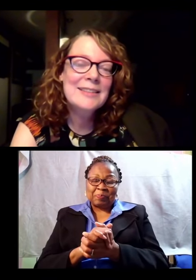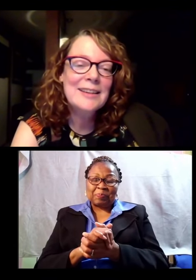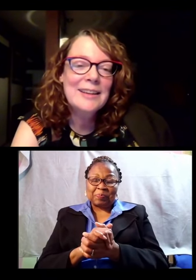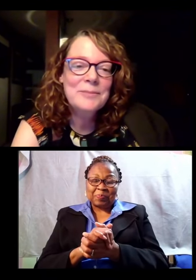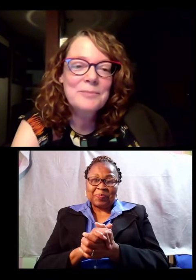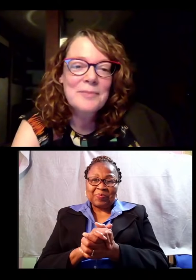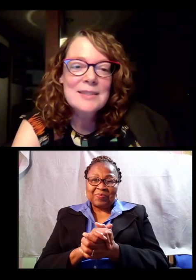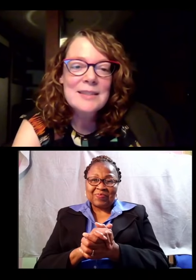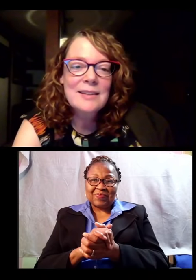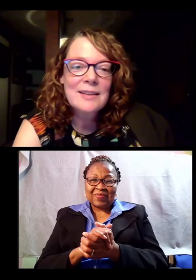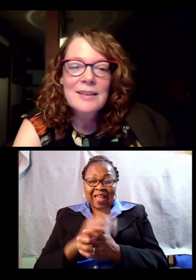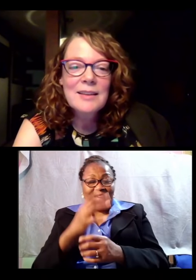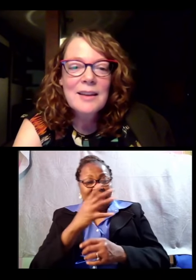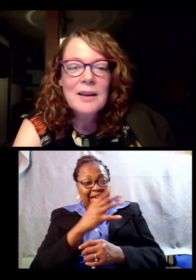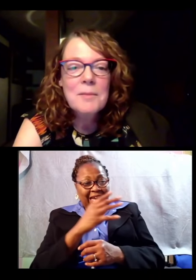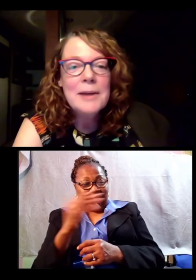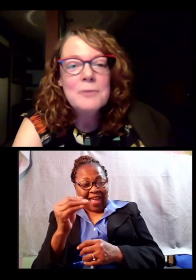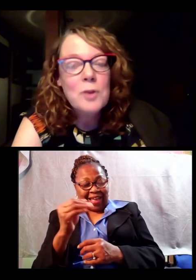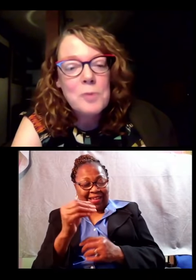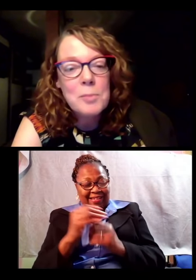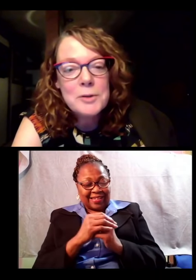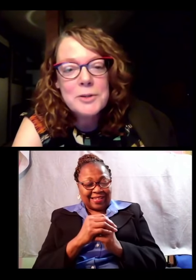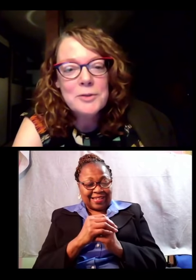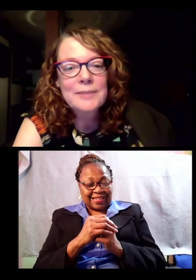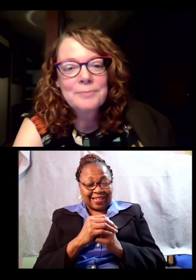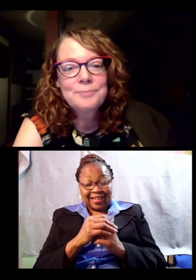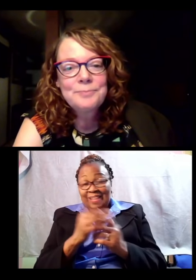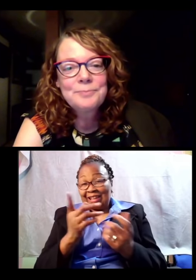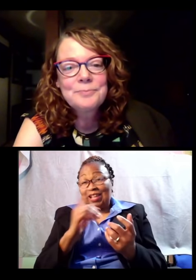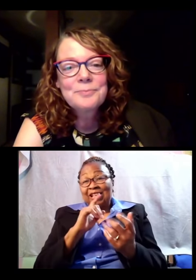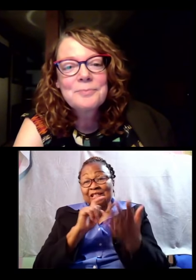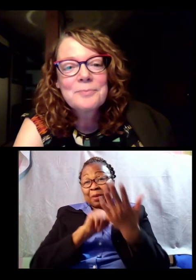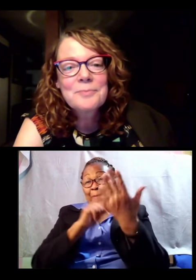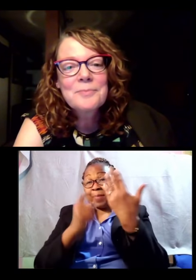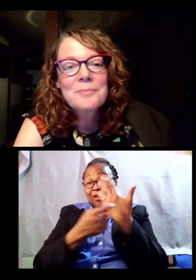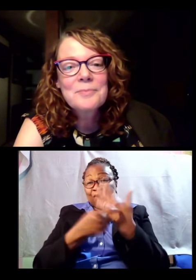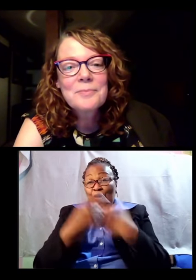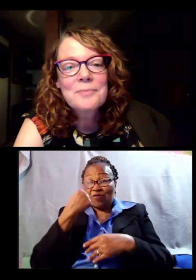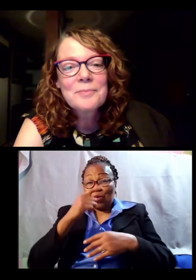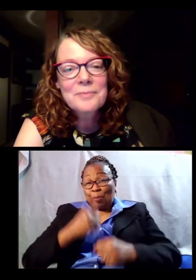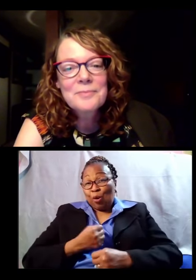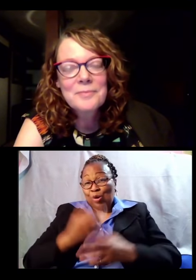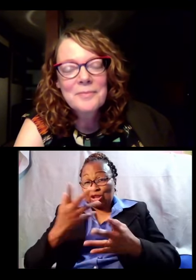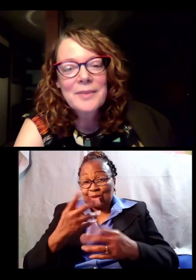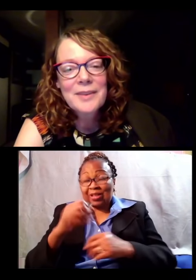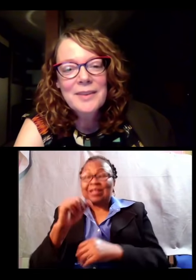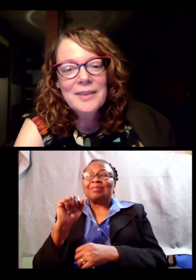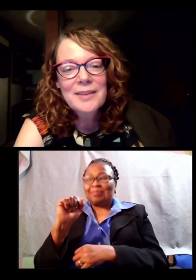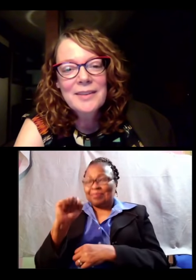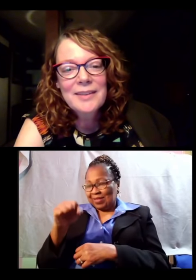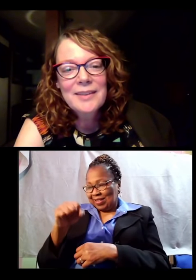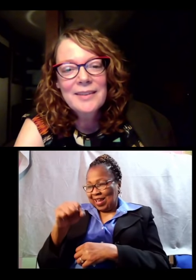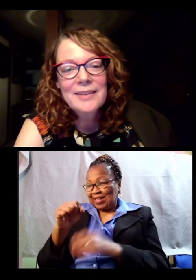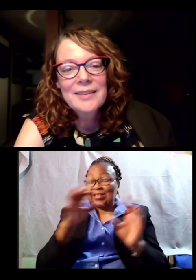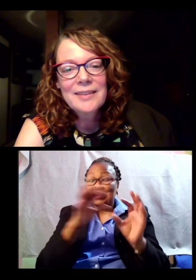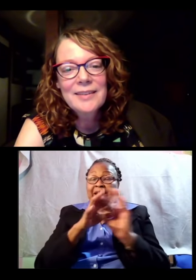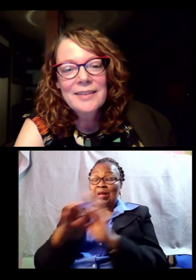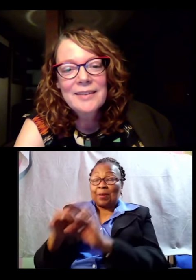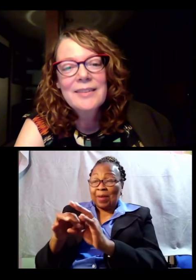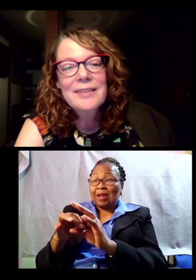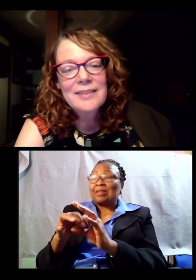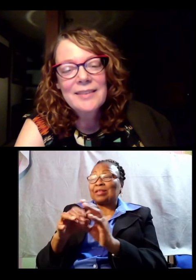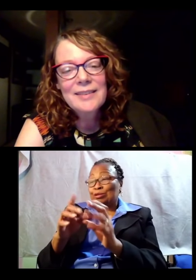Mm-hmm. And isn't a metaphor for poetry. As a metaphor for poetry, it connects back to the Rilke